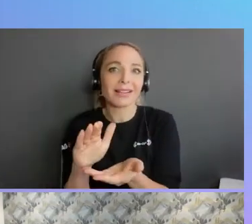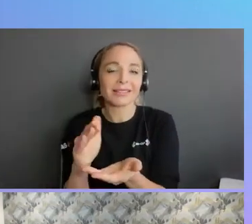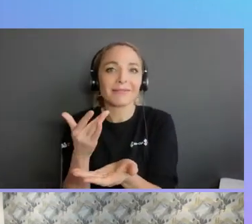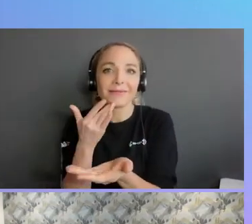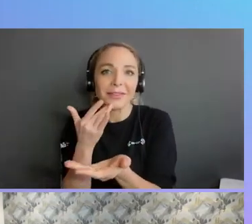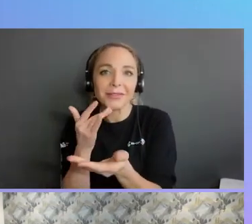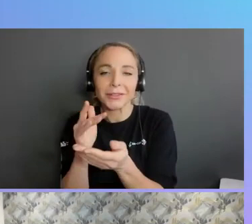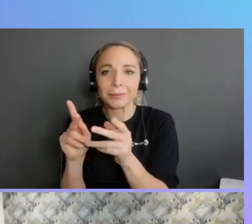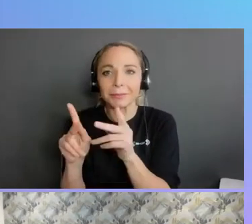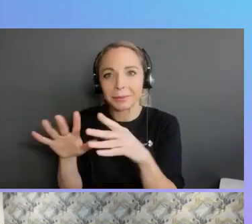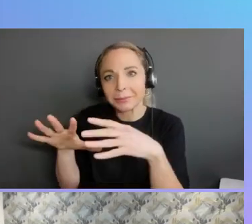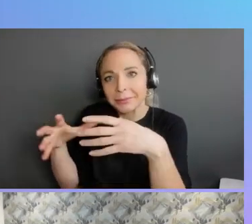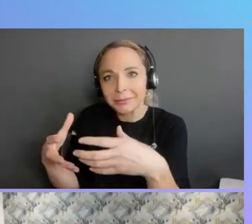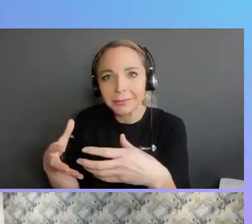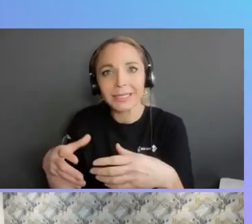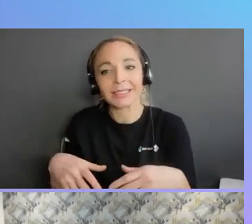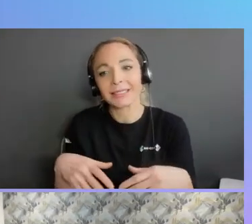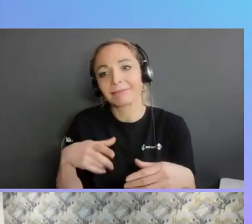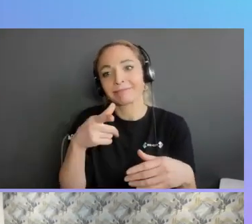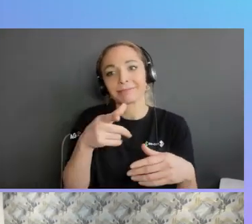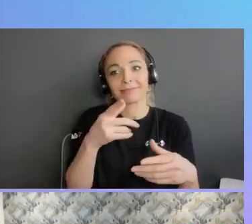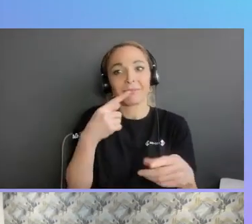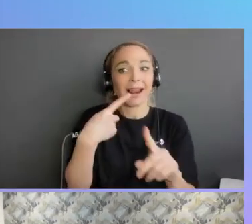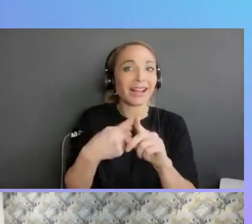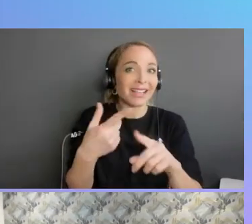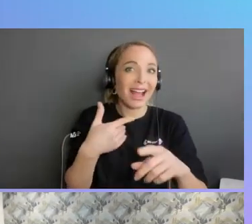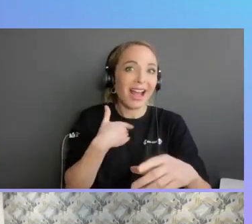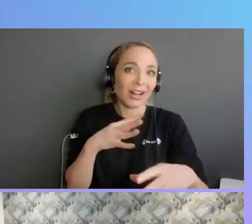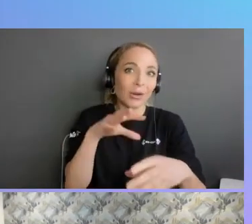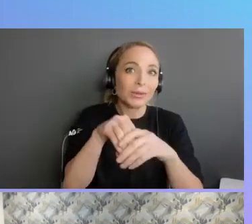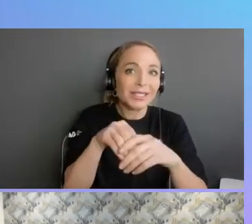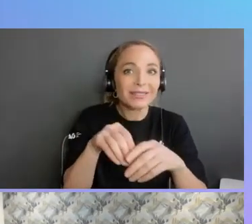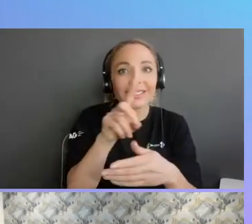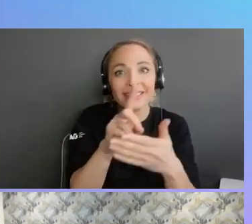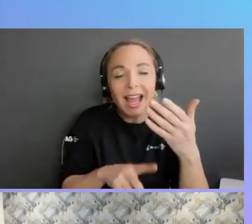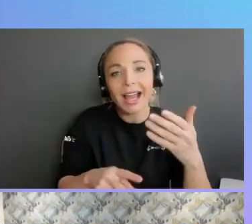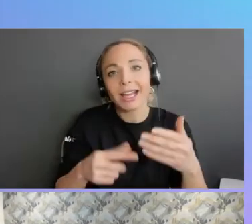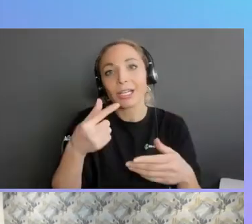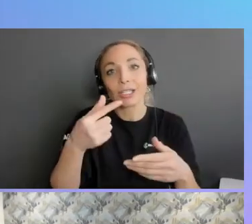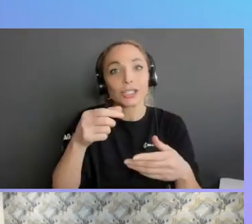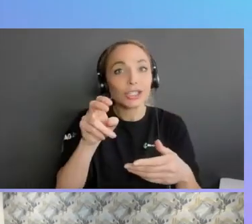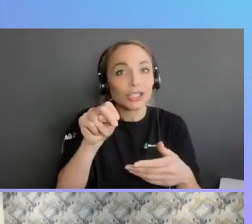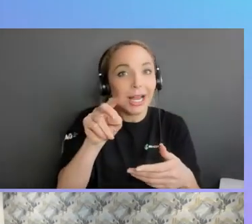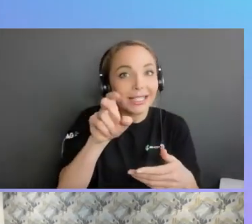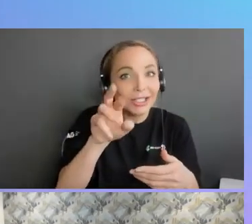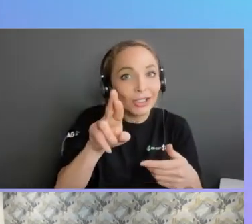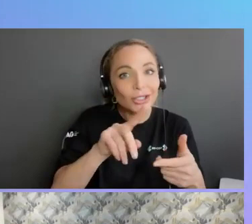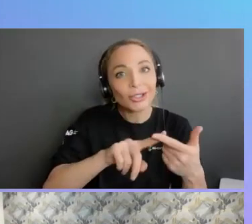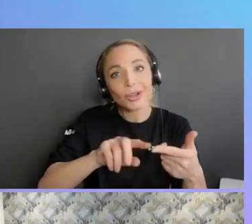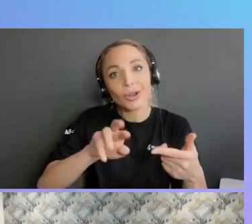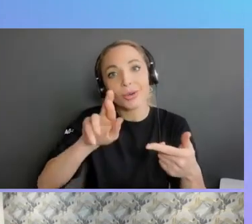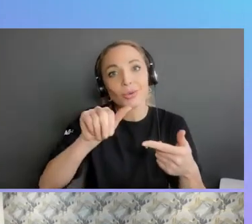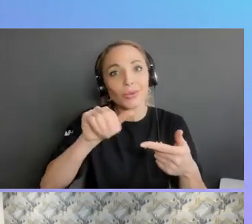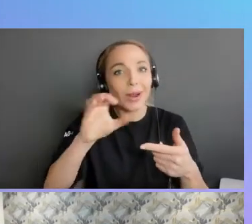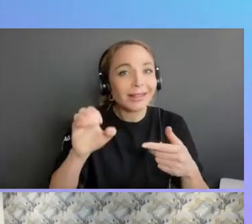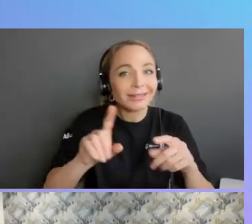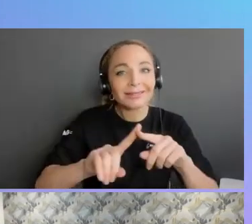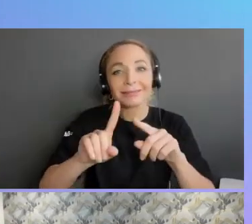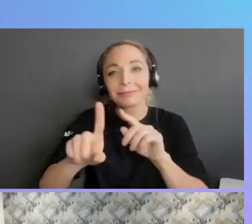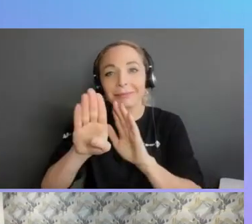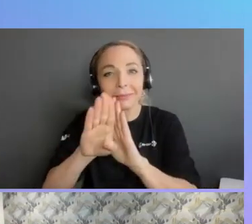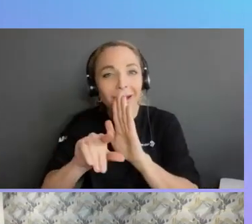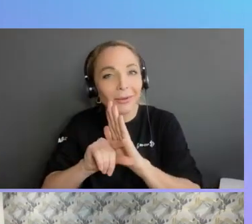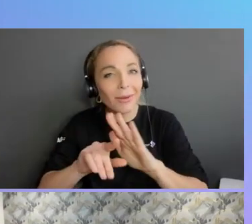gender, race, different cultural backgrounds. For example, One example that I like to think